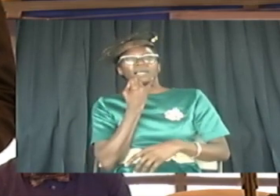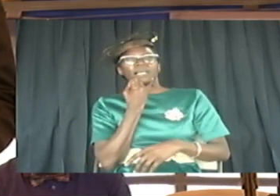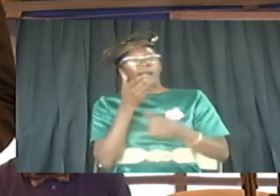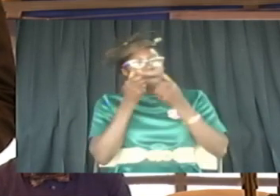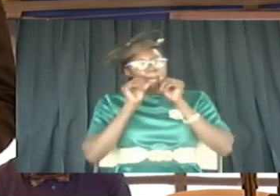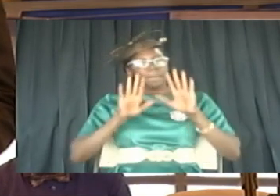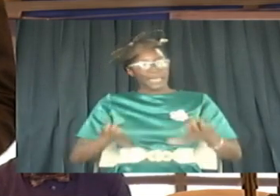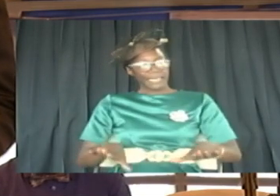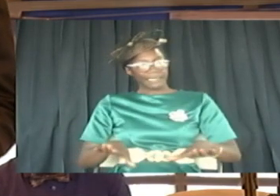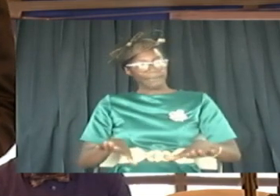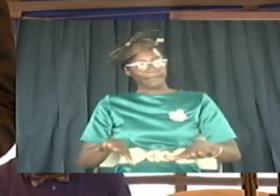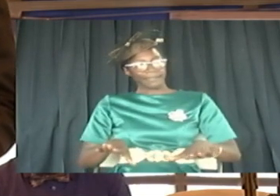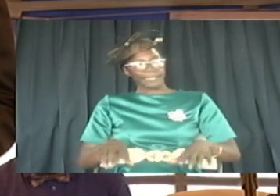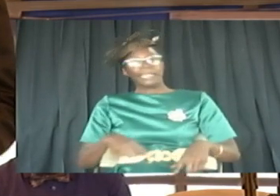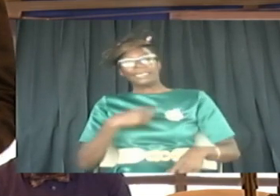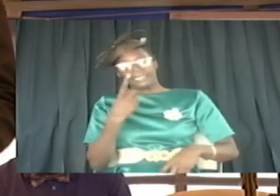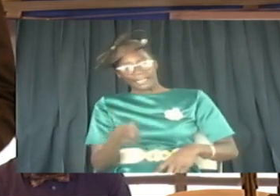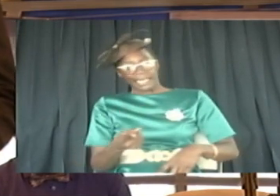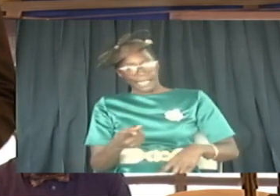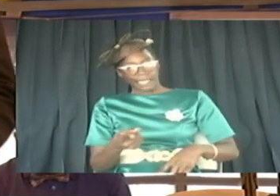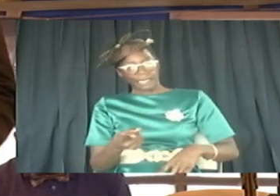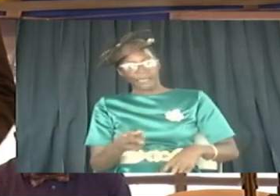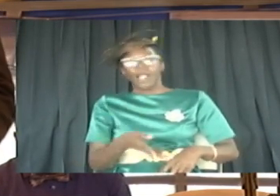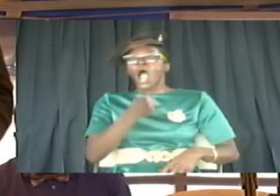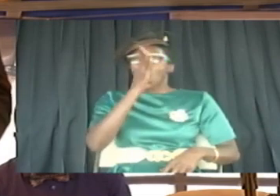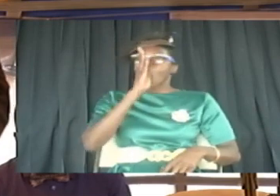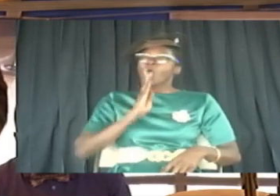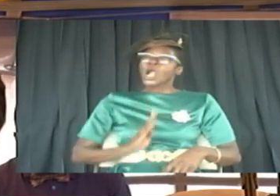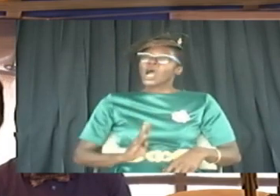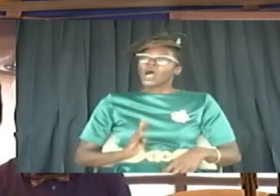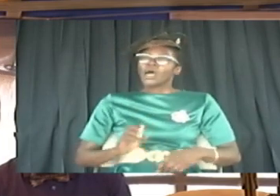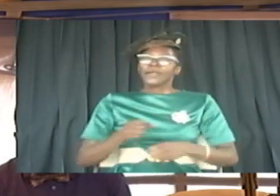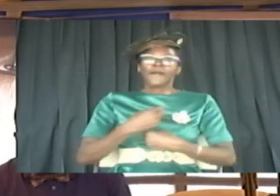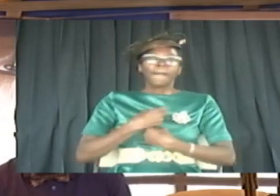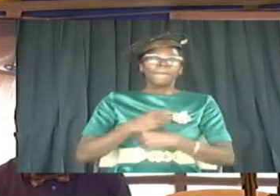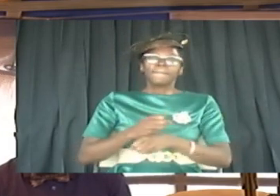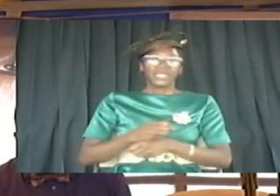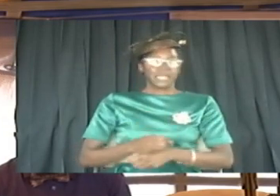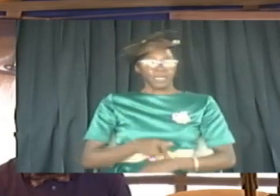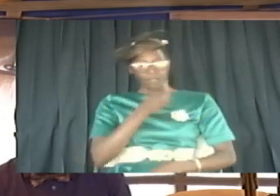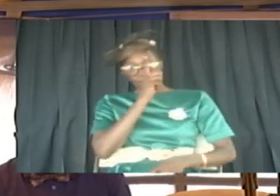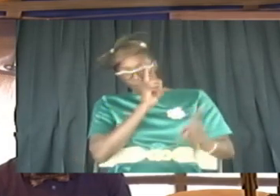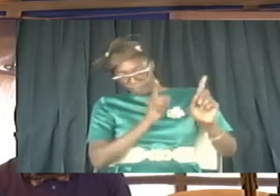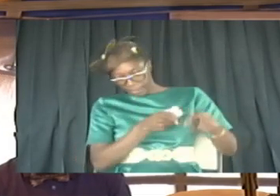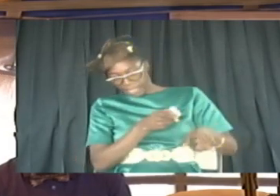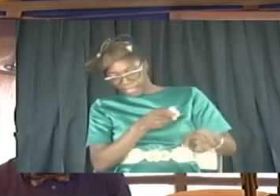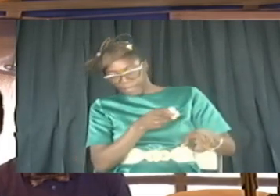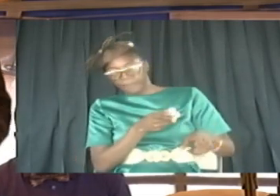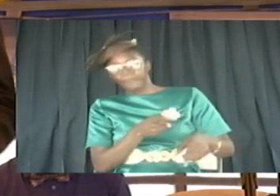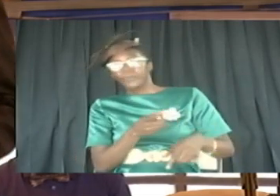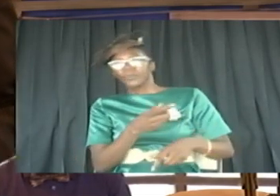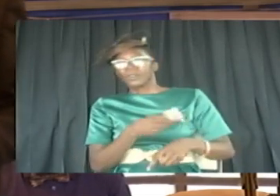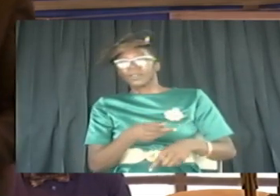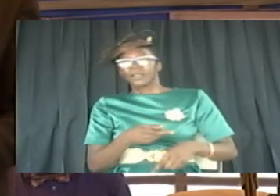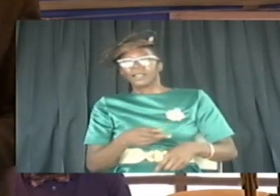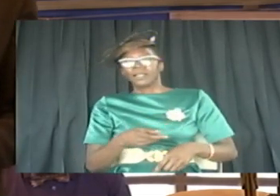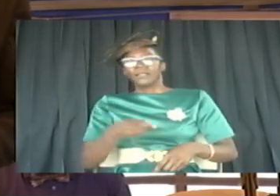bless, saying, God make thee as